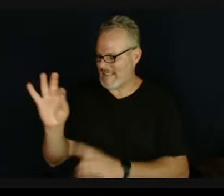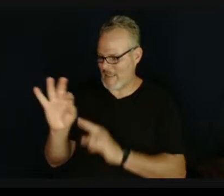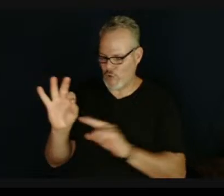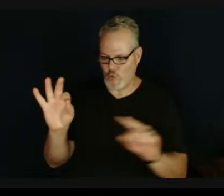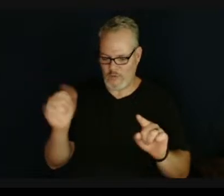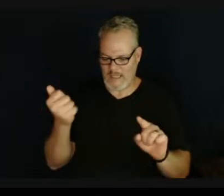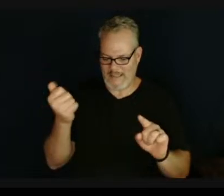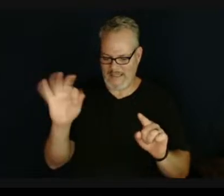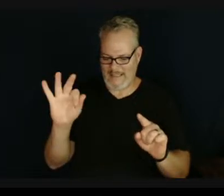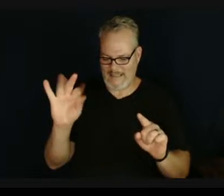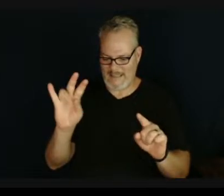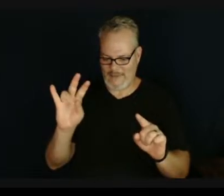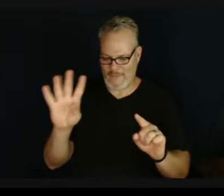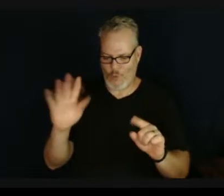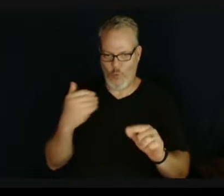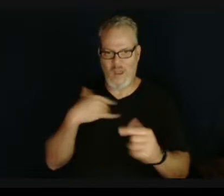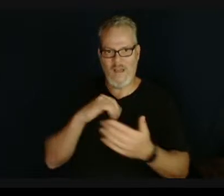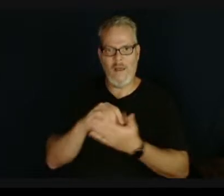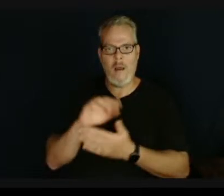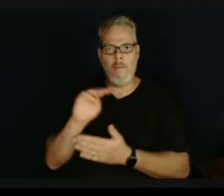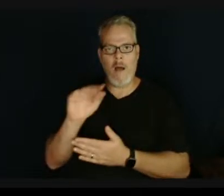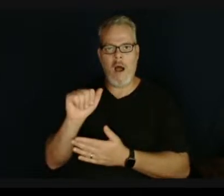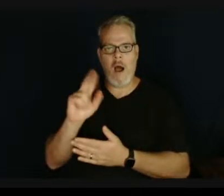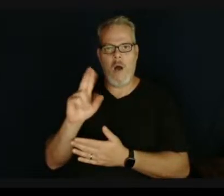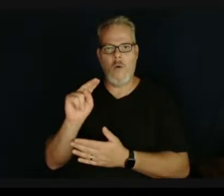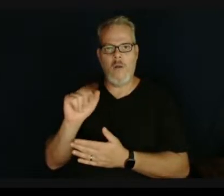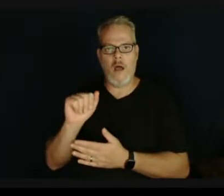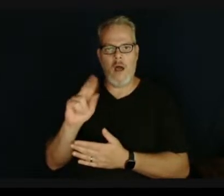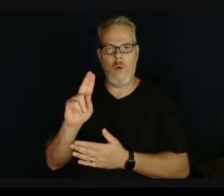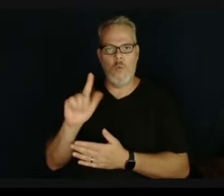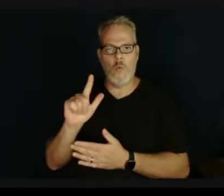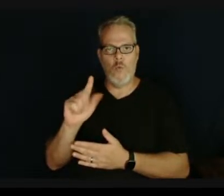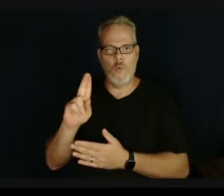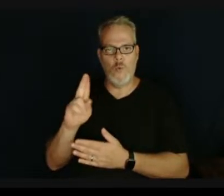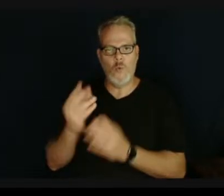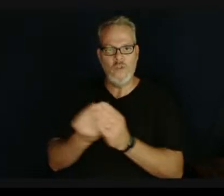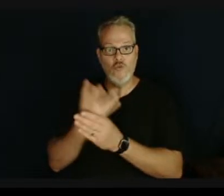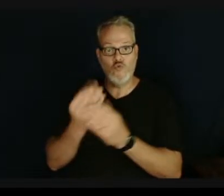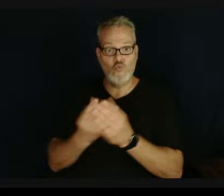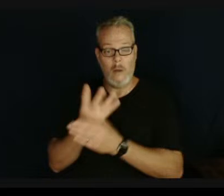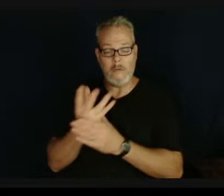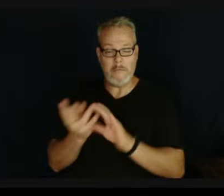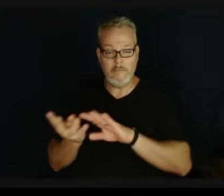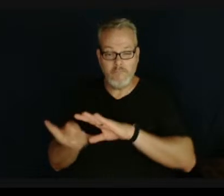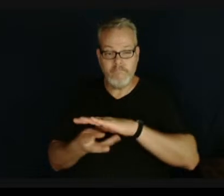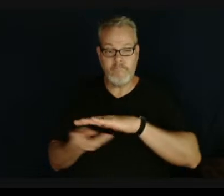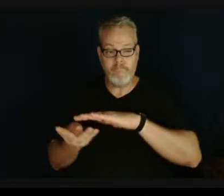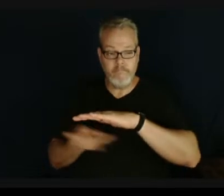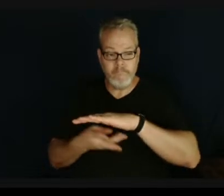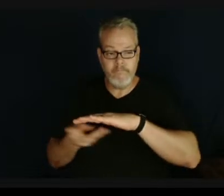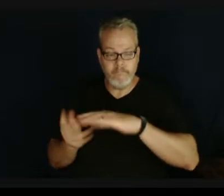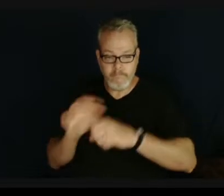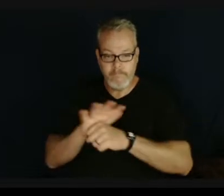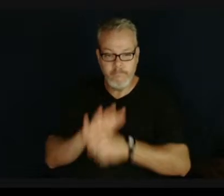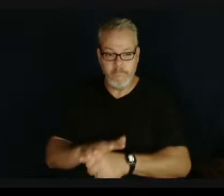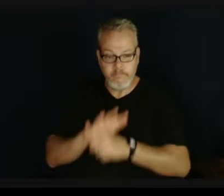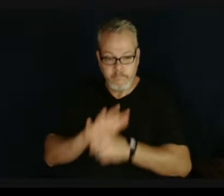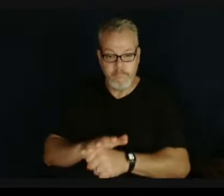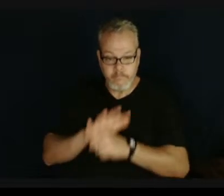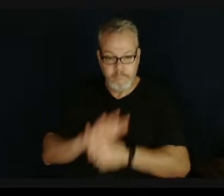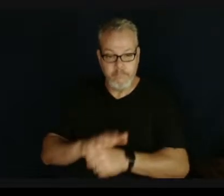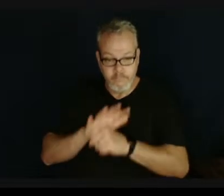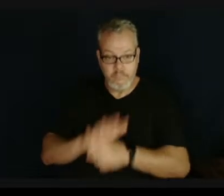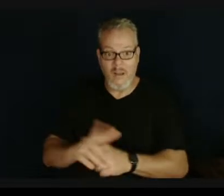eruption, feeding lava into the rift zone for a long continuous time, kind of charging and filling and pressurizing. Then it gave